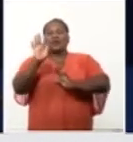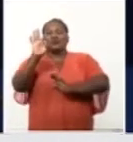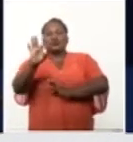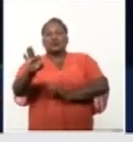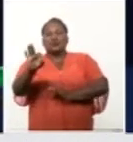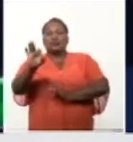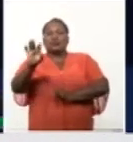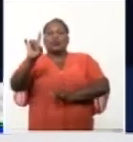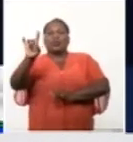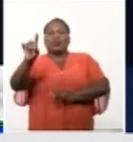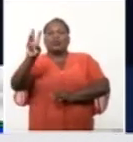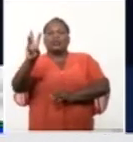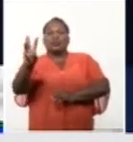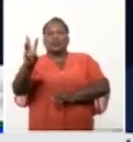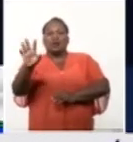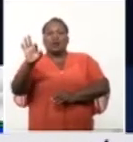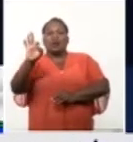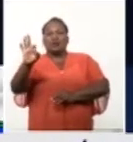1,894,